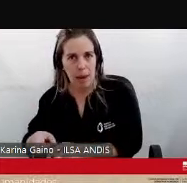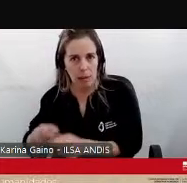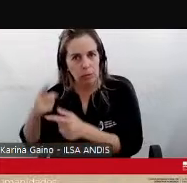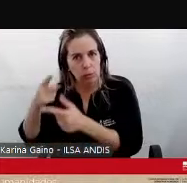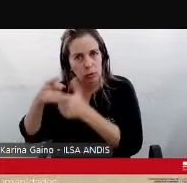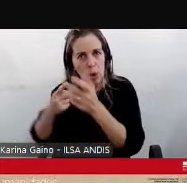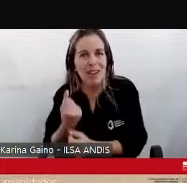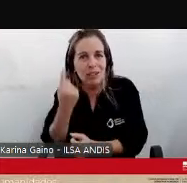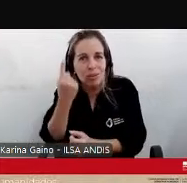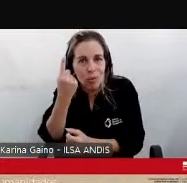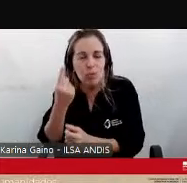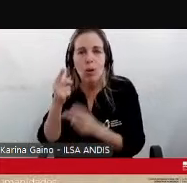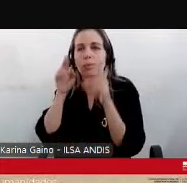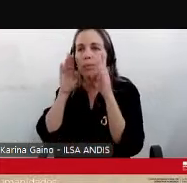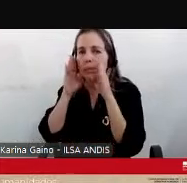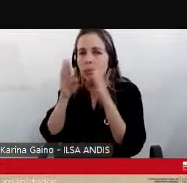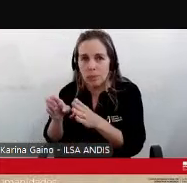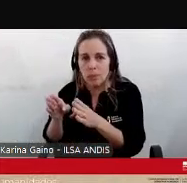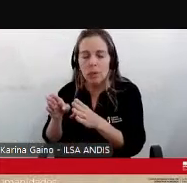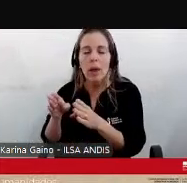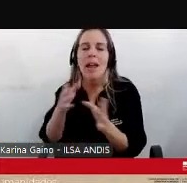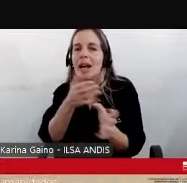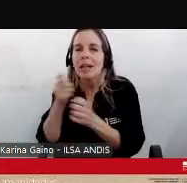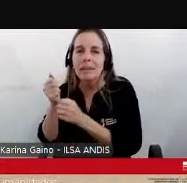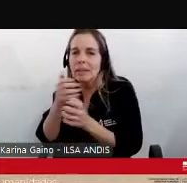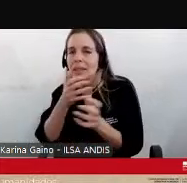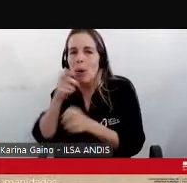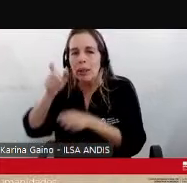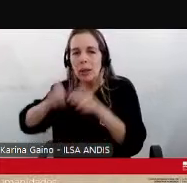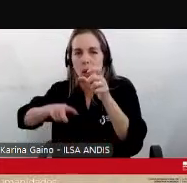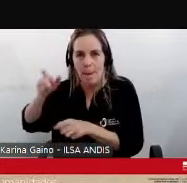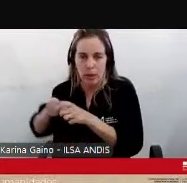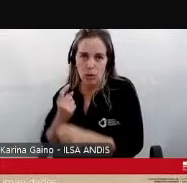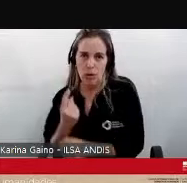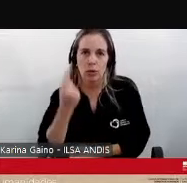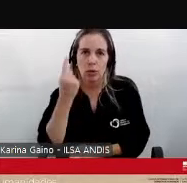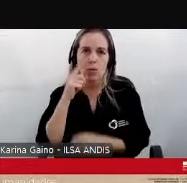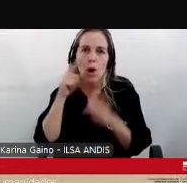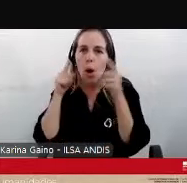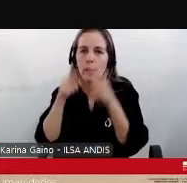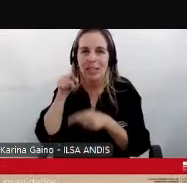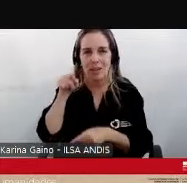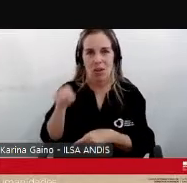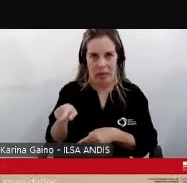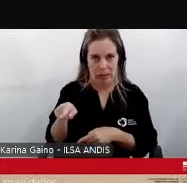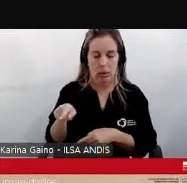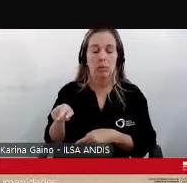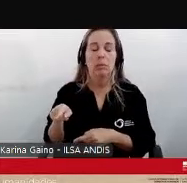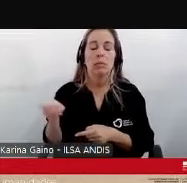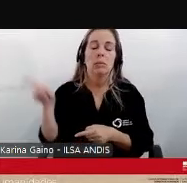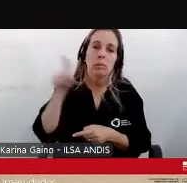is forced labor. So there is an overlap there, but for human trafficking, you need that act and the means as well.